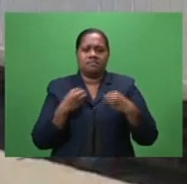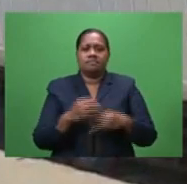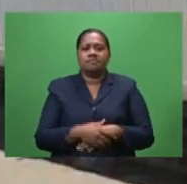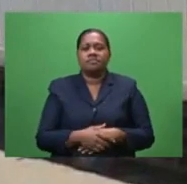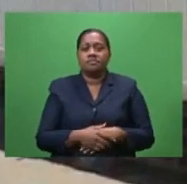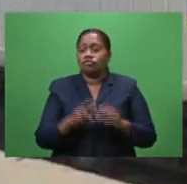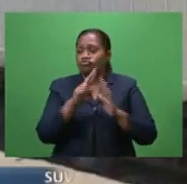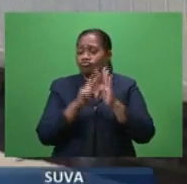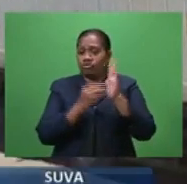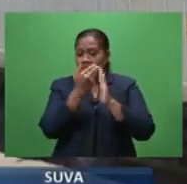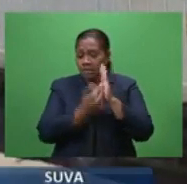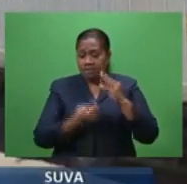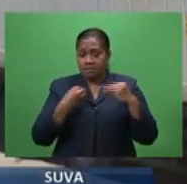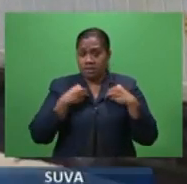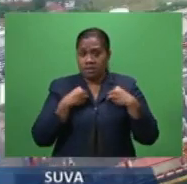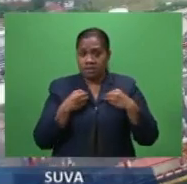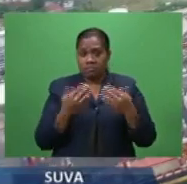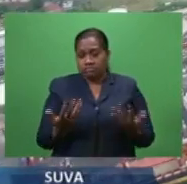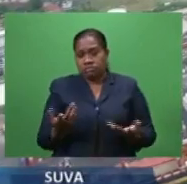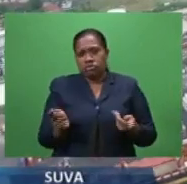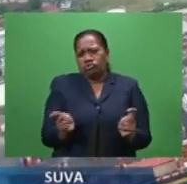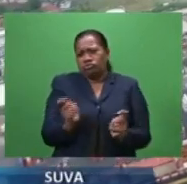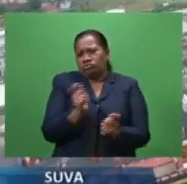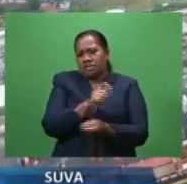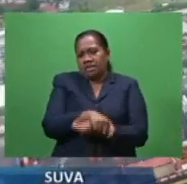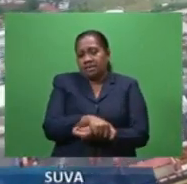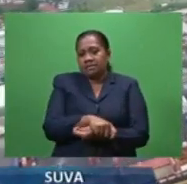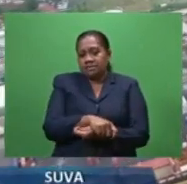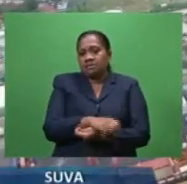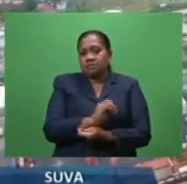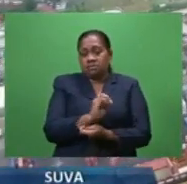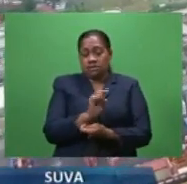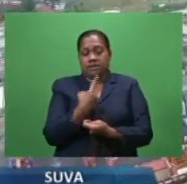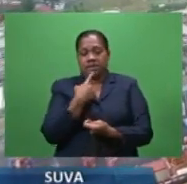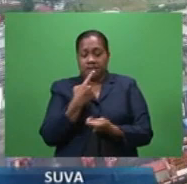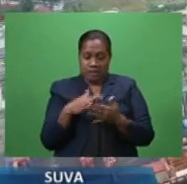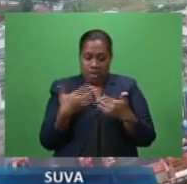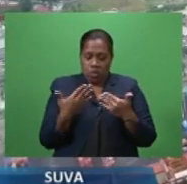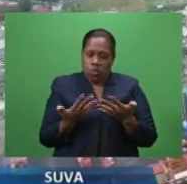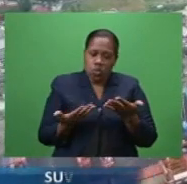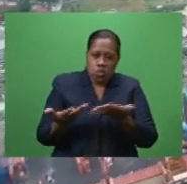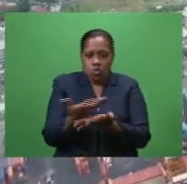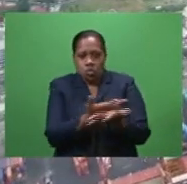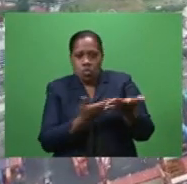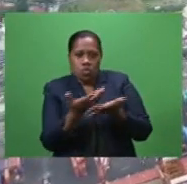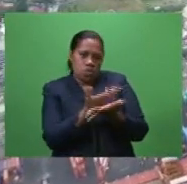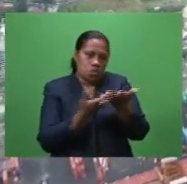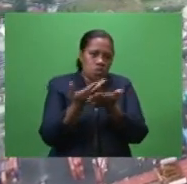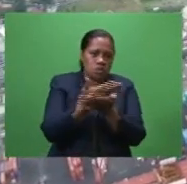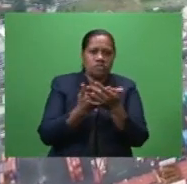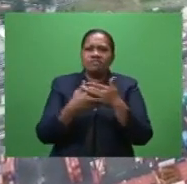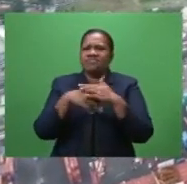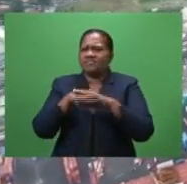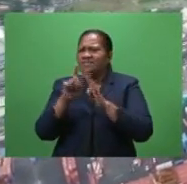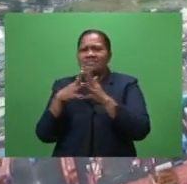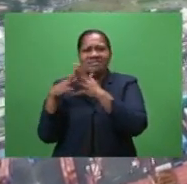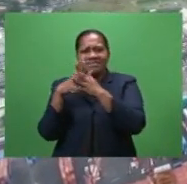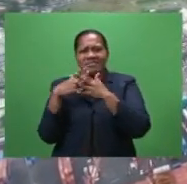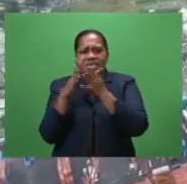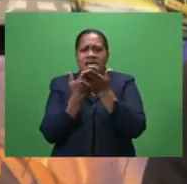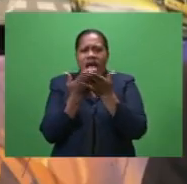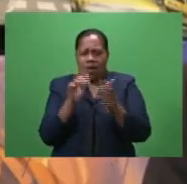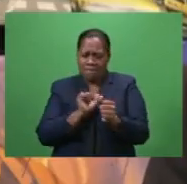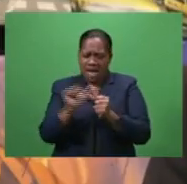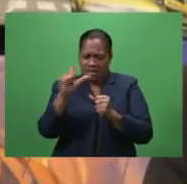Rules of business are bound to change, and the trade minister says discussion is ongoing with some states in the U.S. on how best to move